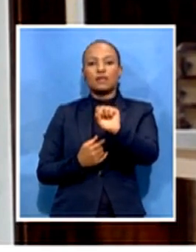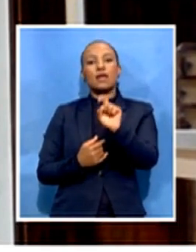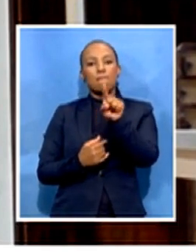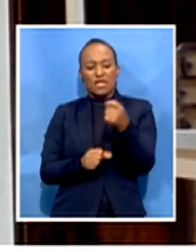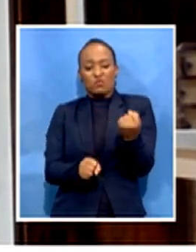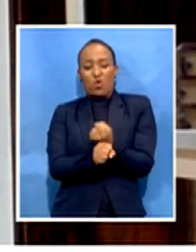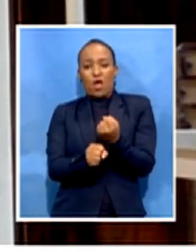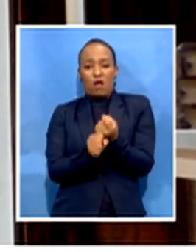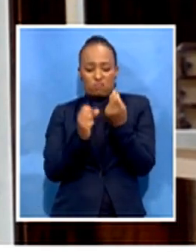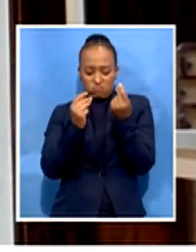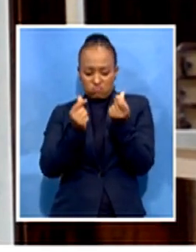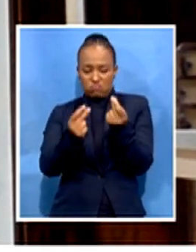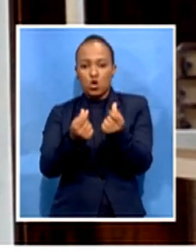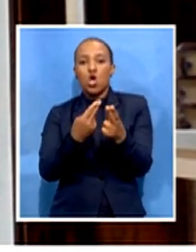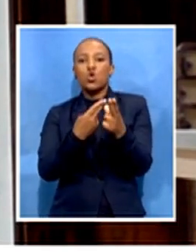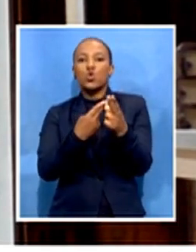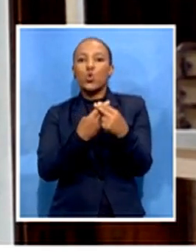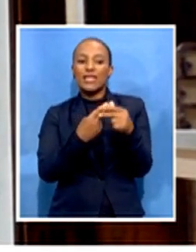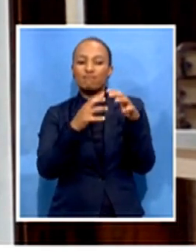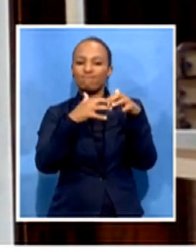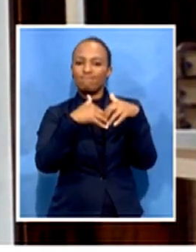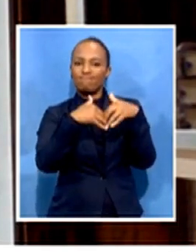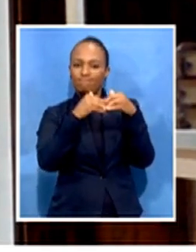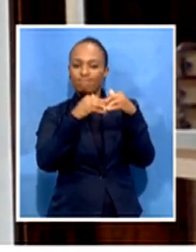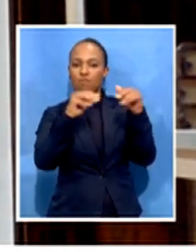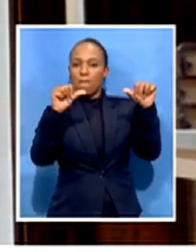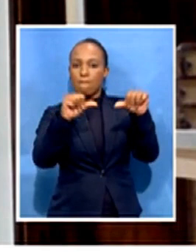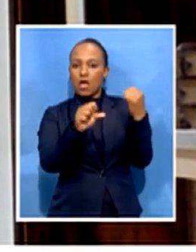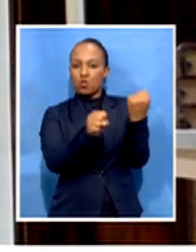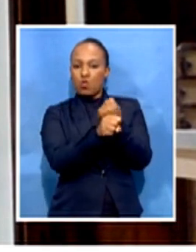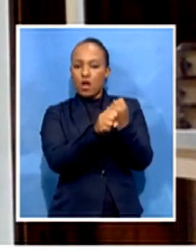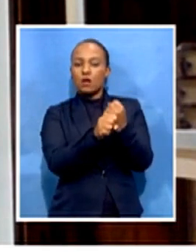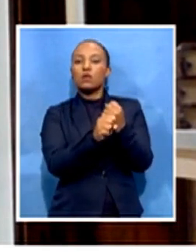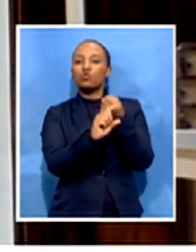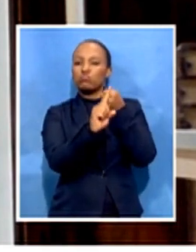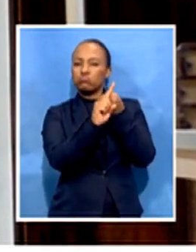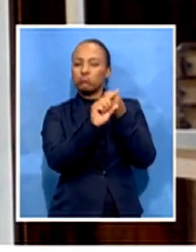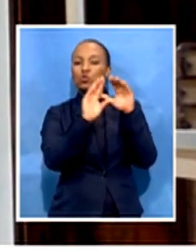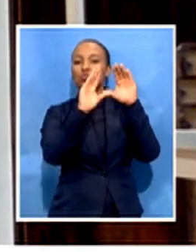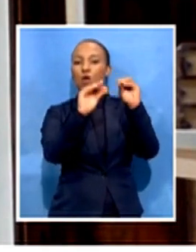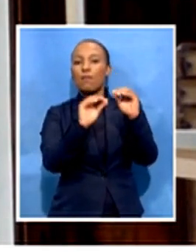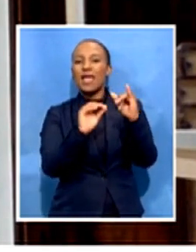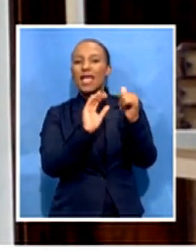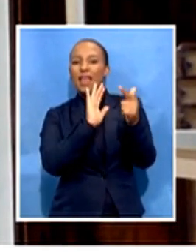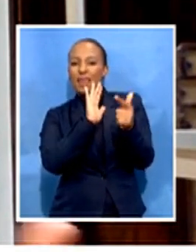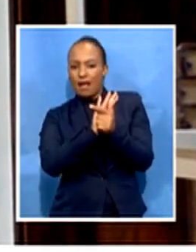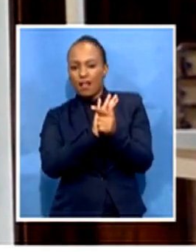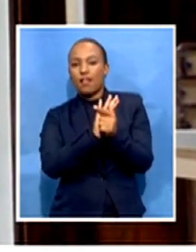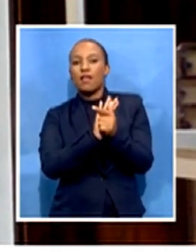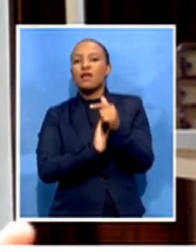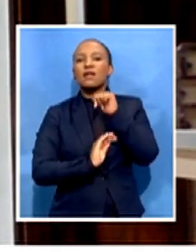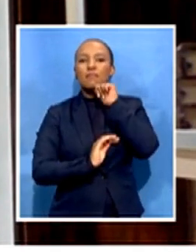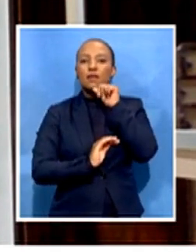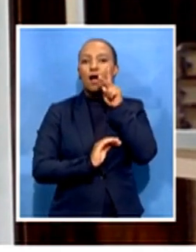the road to make sure that they fight the illicit trade, not only in cigarettes, in alcohol, in counterfeit goods, in tax evasion. We